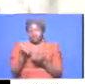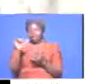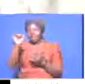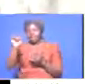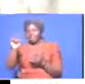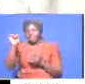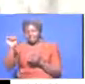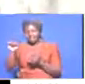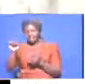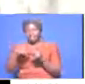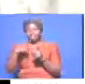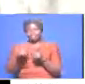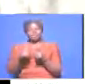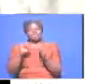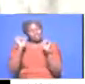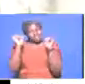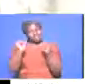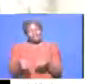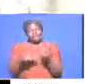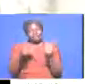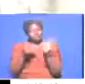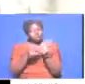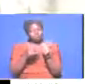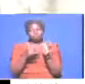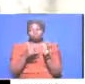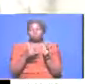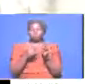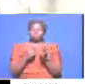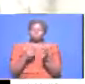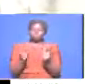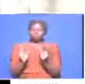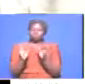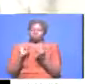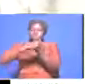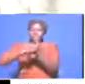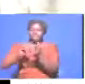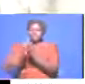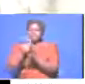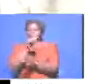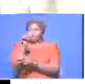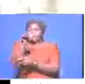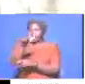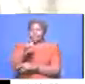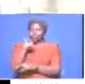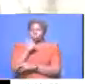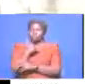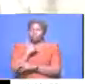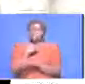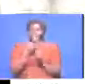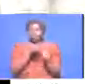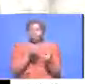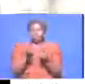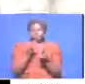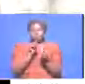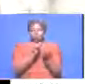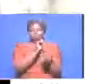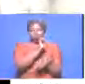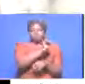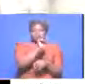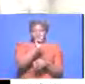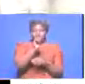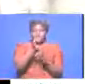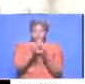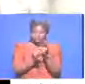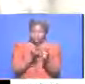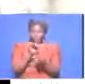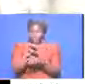be nice to pair up with somebody who has normal hemoglobin, which is AA, and if this is